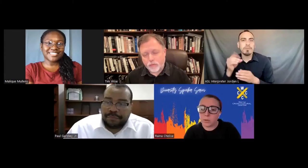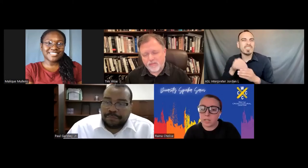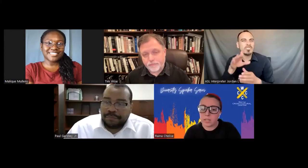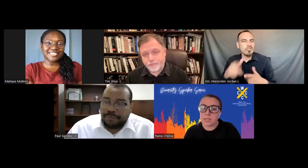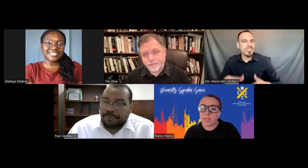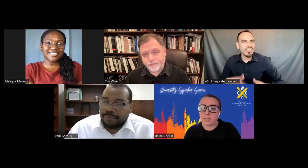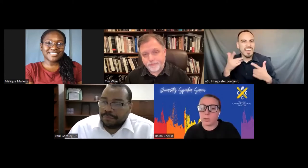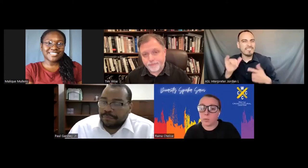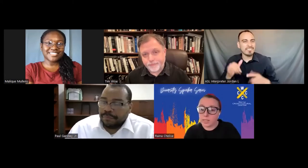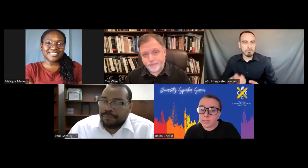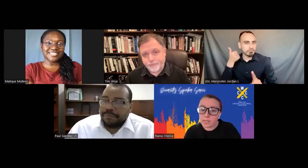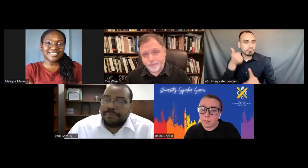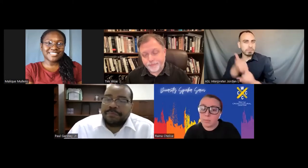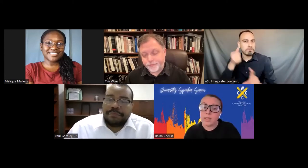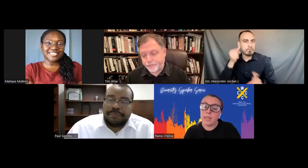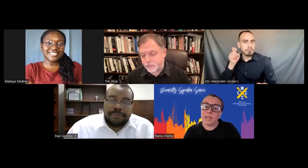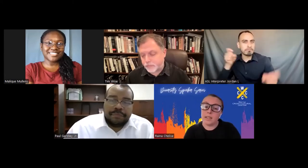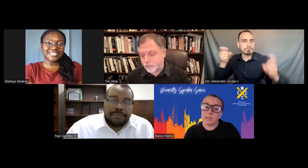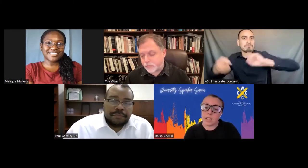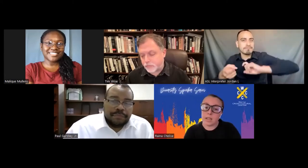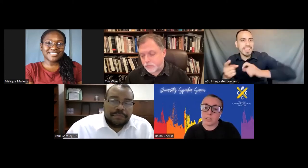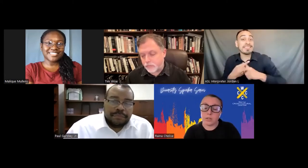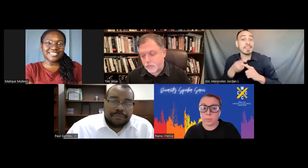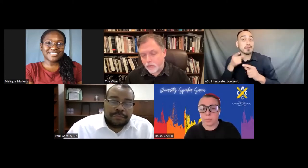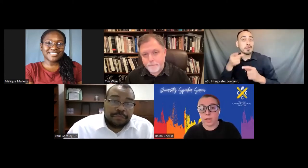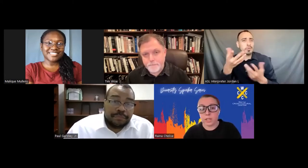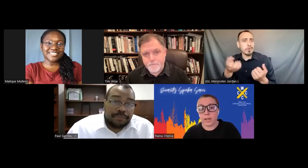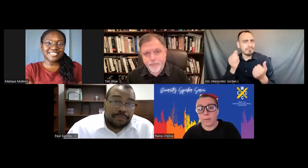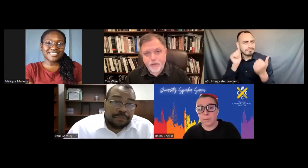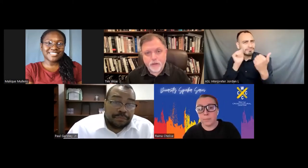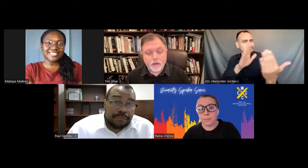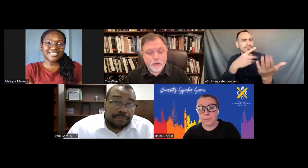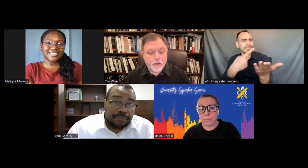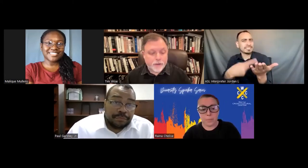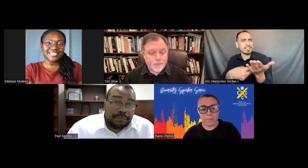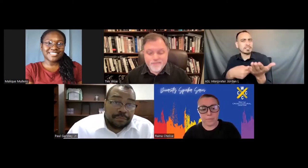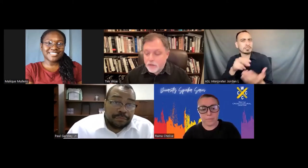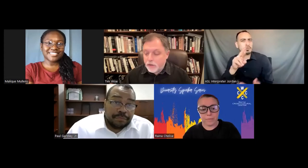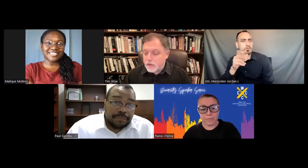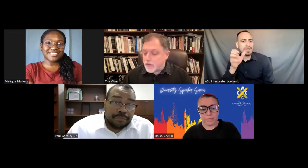started you on discussing racism and intersectional oppression?